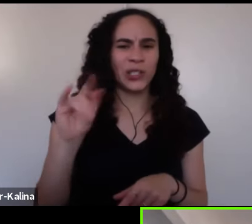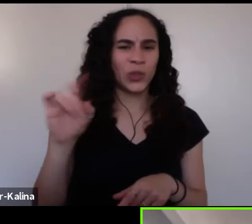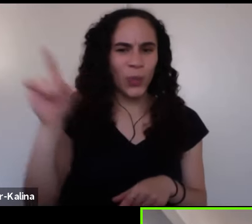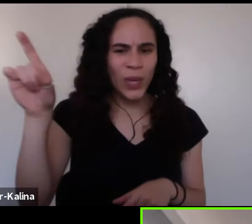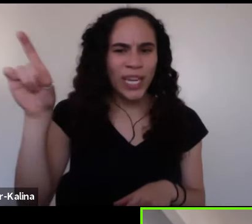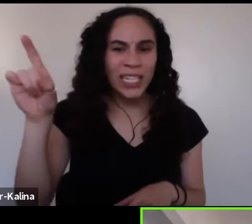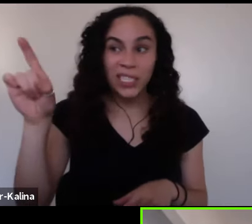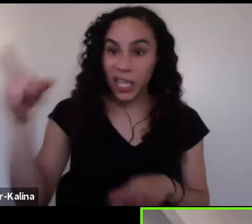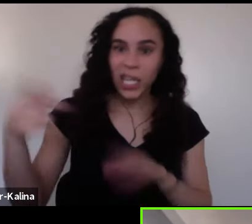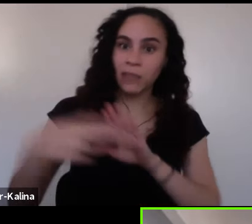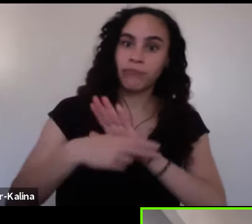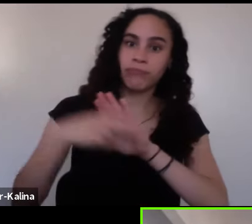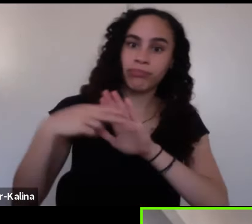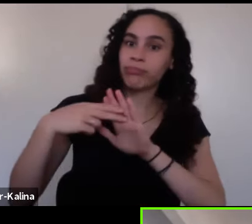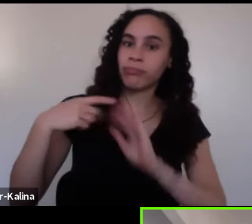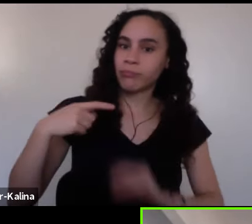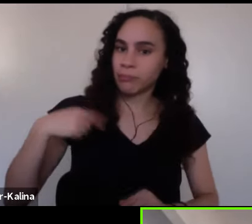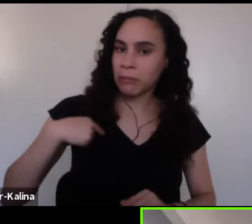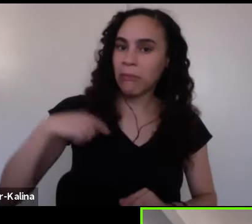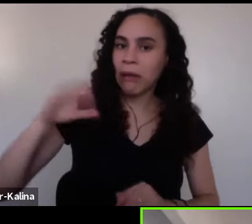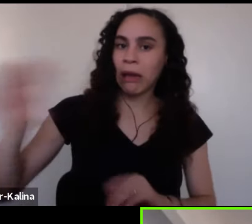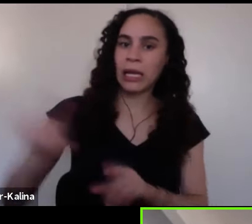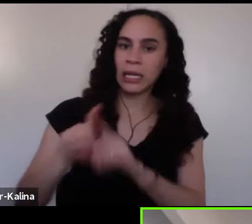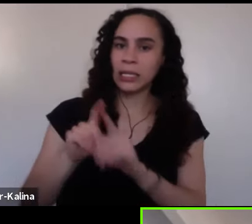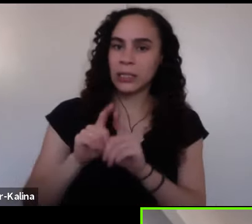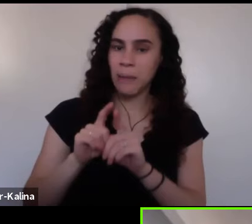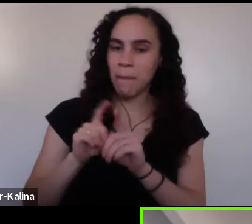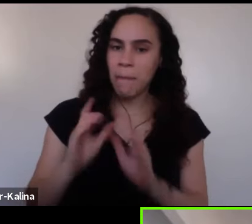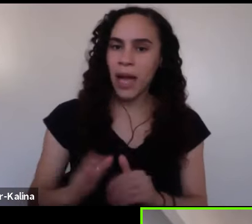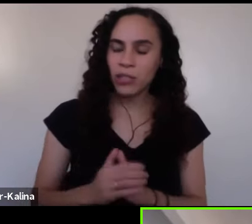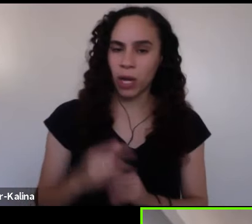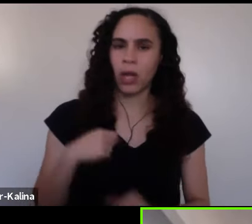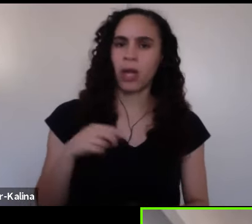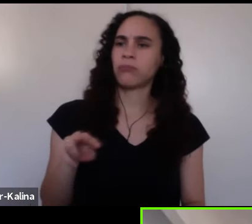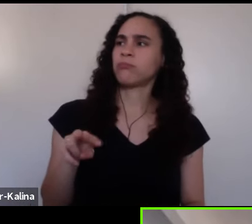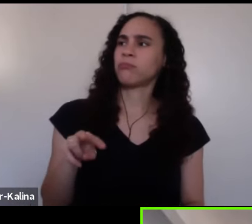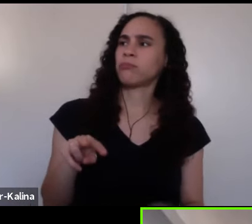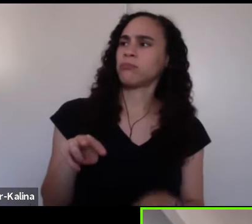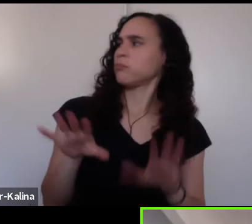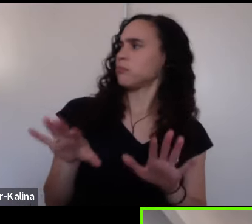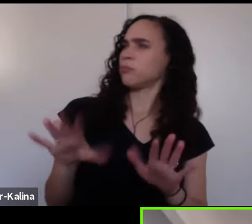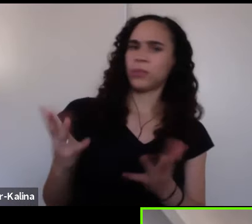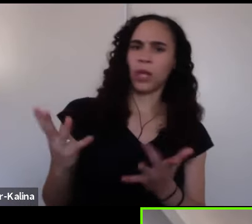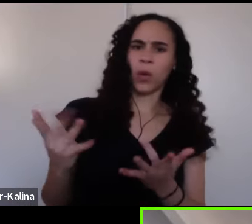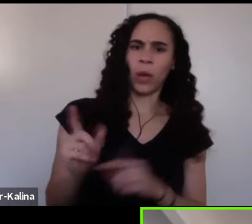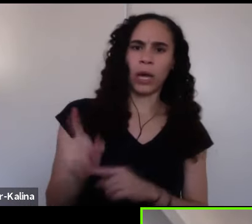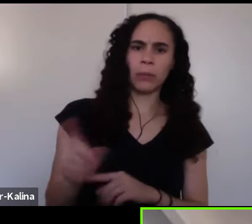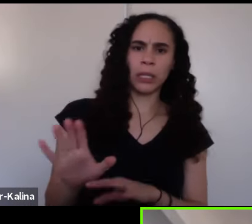his mentor, and I just kind of that took me back too, right? Because it's whoa, wait a minute,